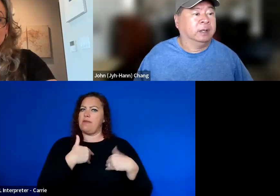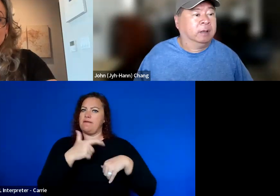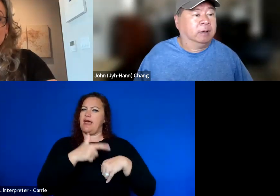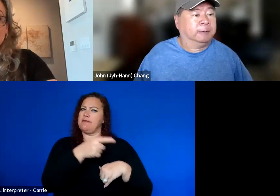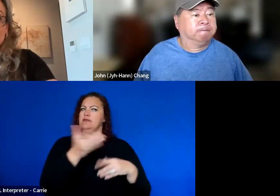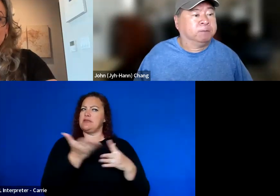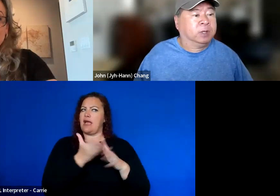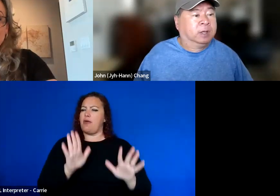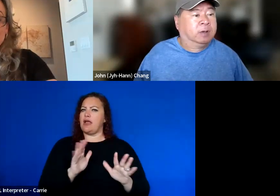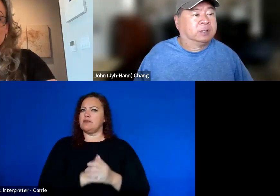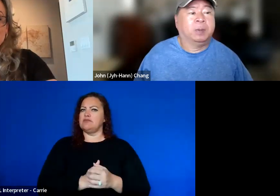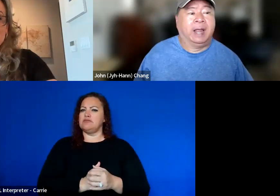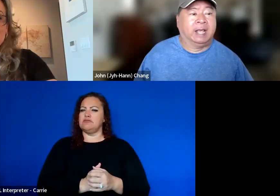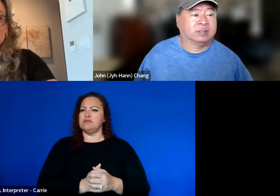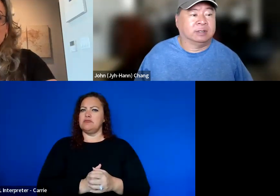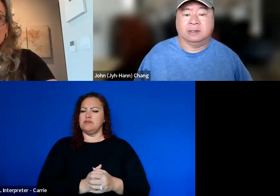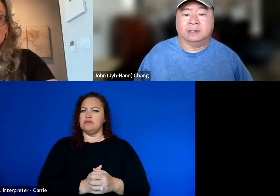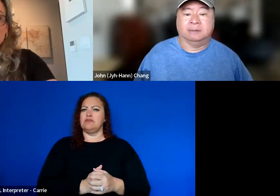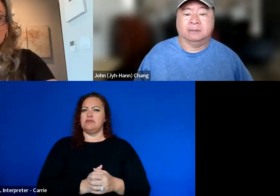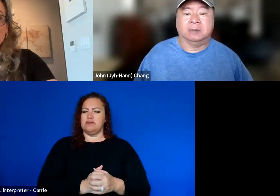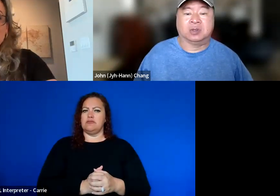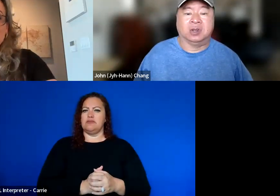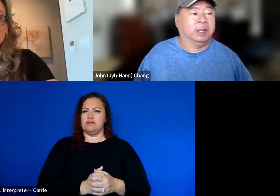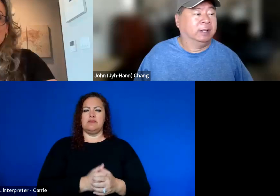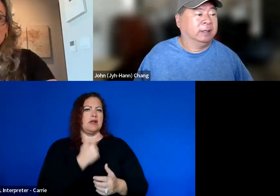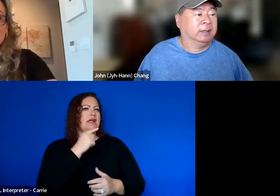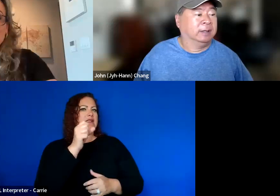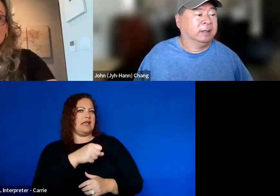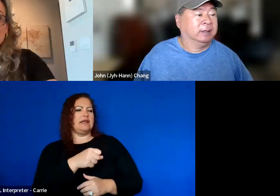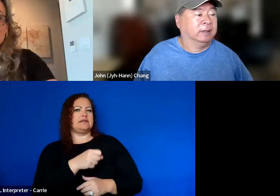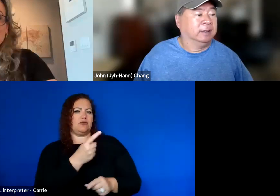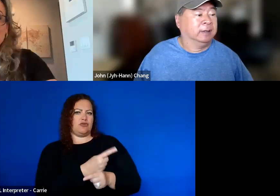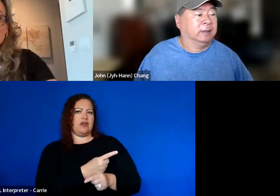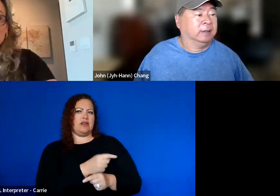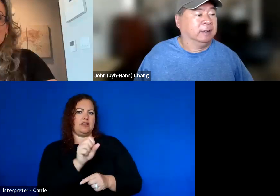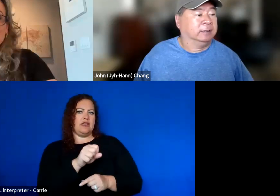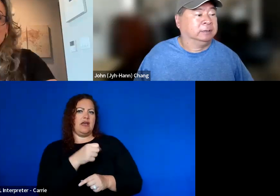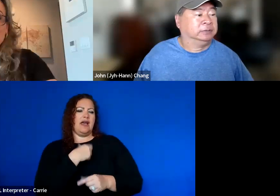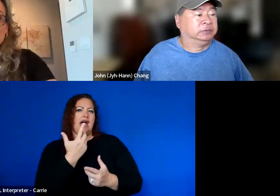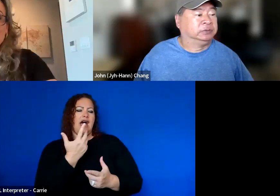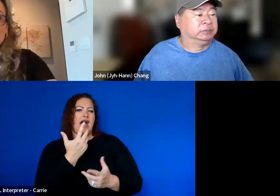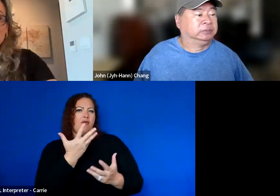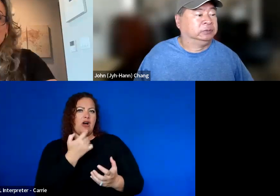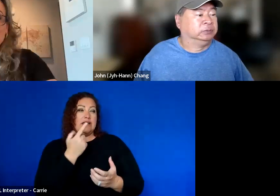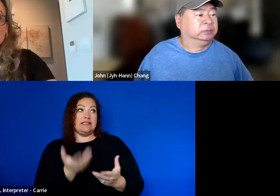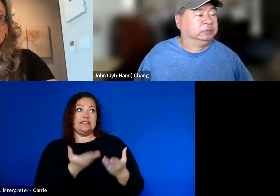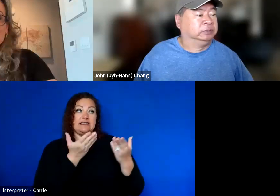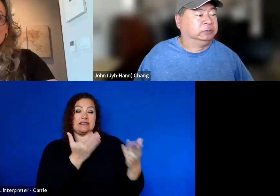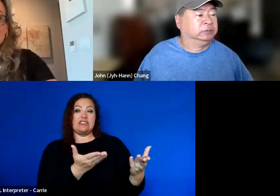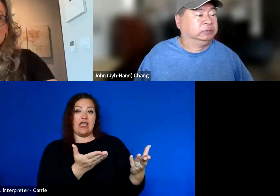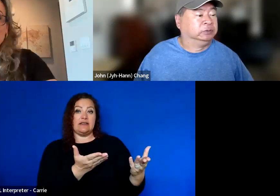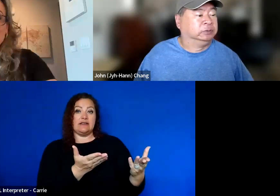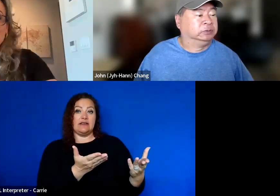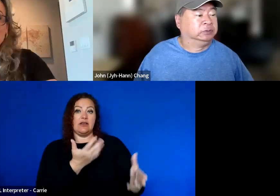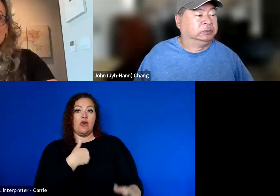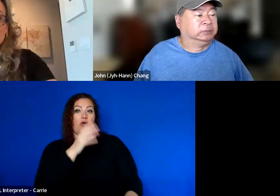break. Someone Absolutely. Or asked, I'm sorry, yeah. go ahead. Right. Or I was just going to suggest that we look